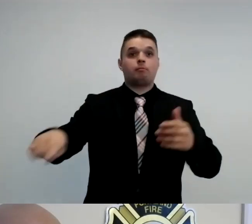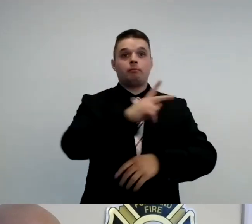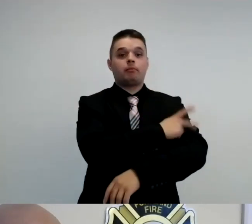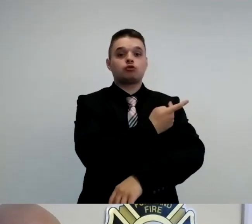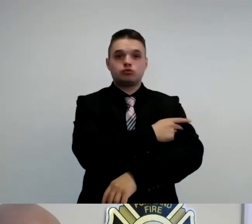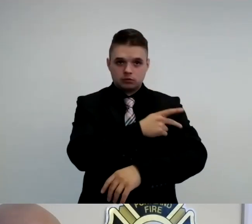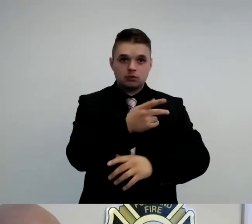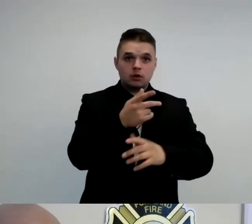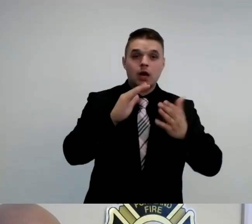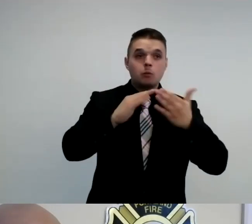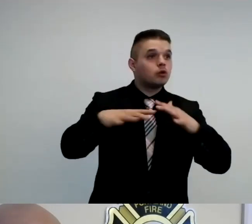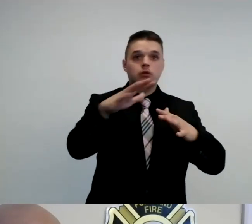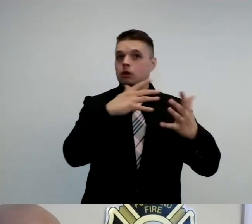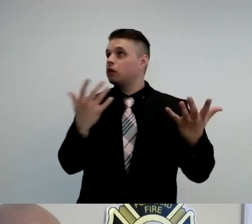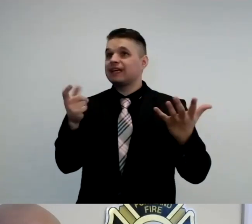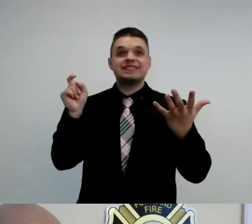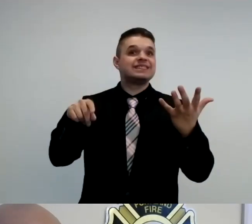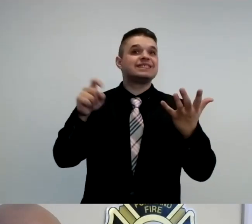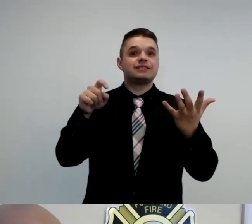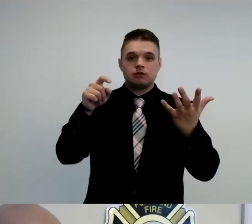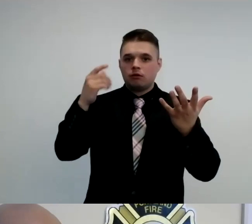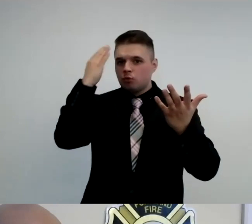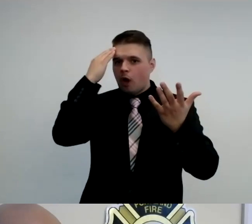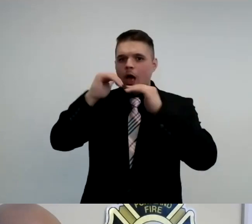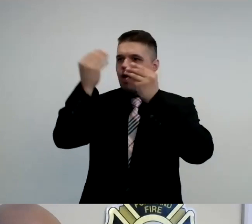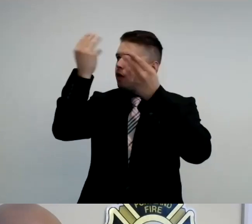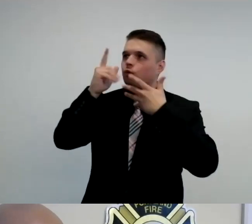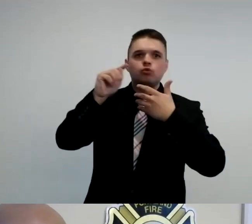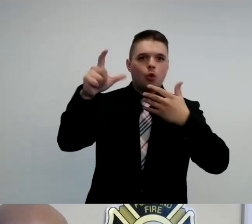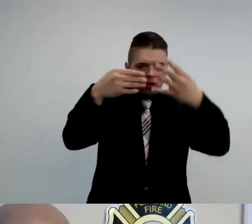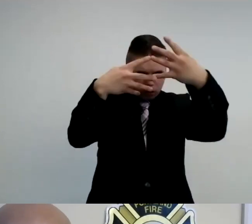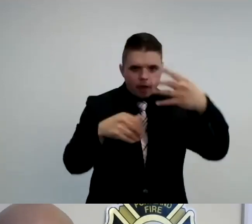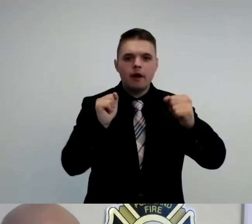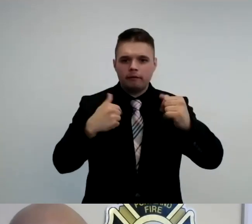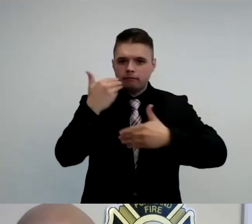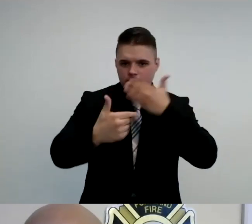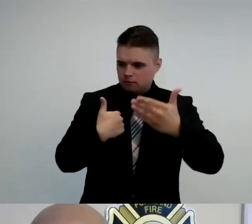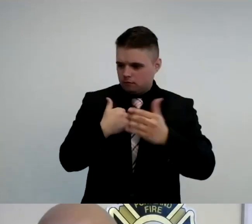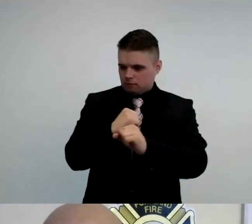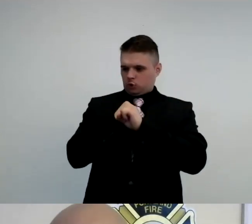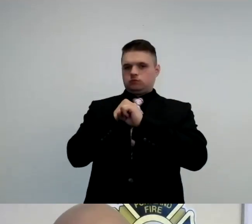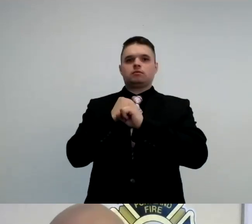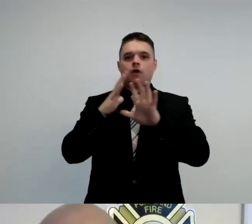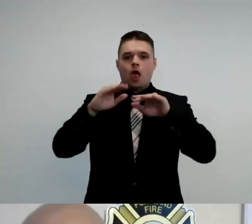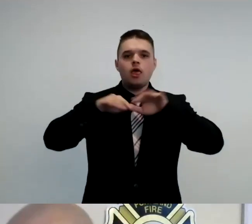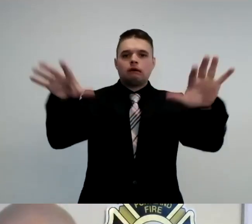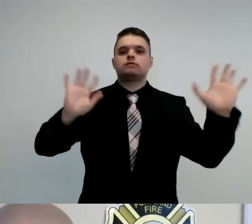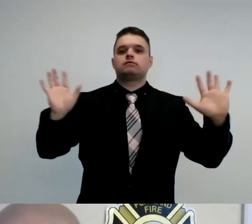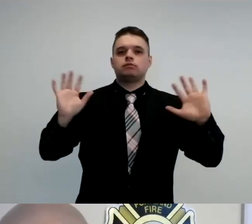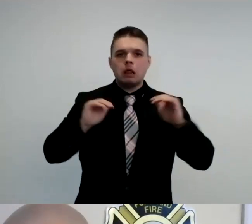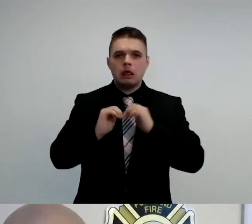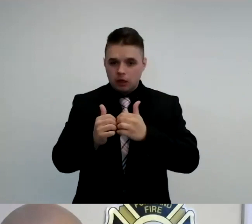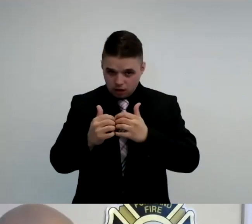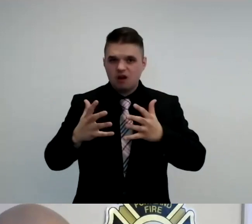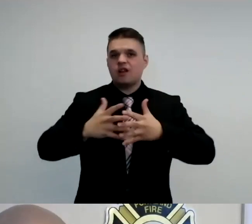need to keep themselves safe. And, you know, there's a lot of information out there about this disease, some of which can